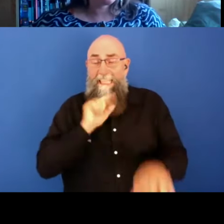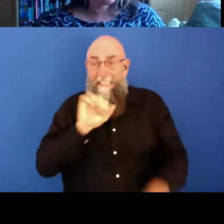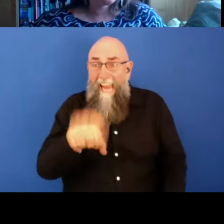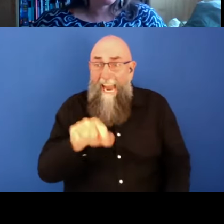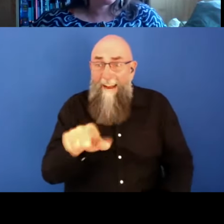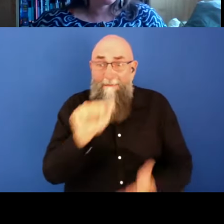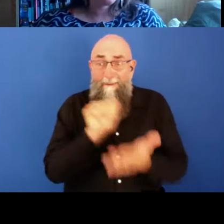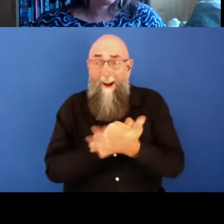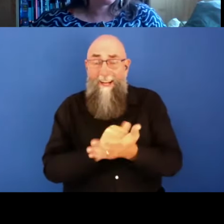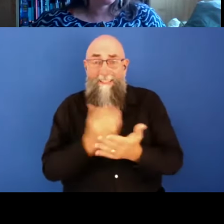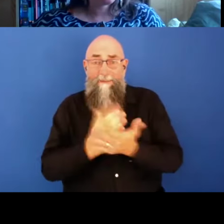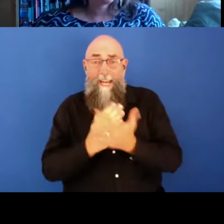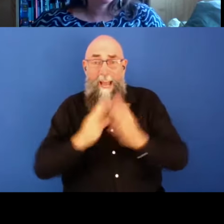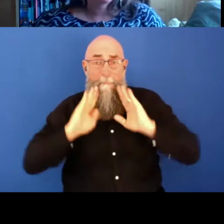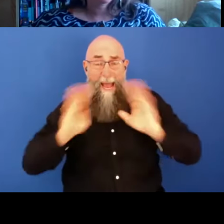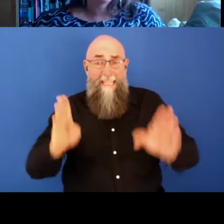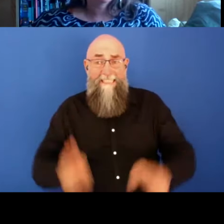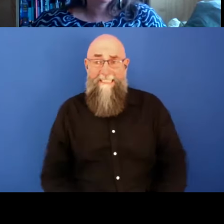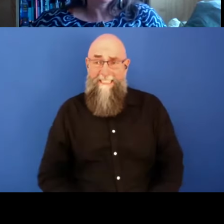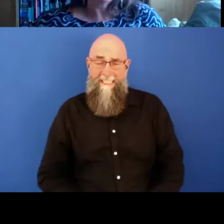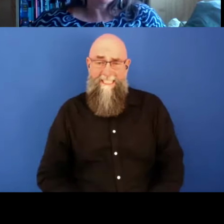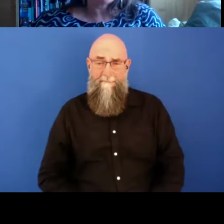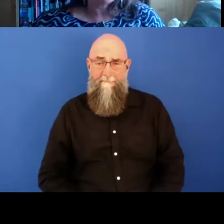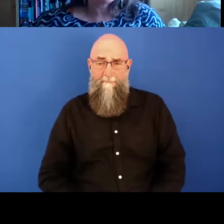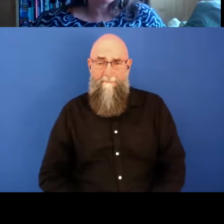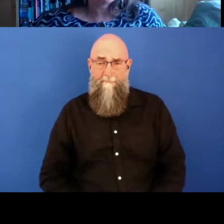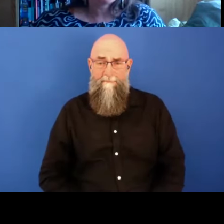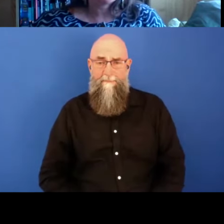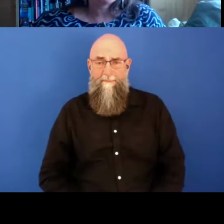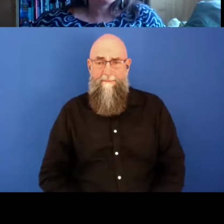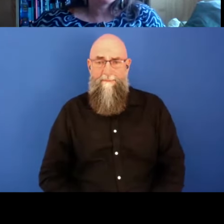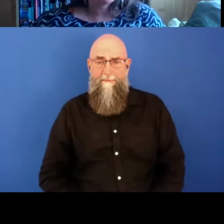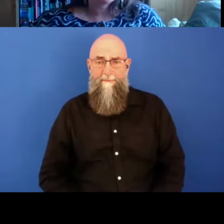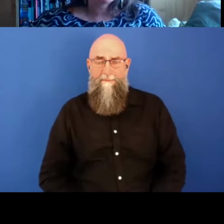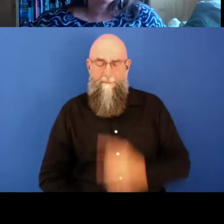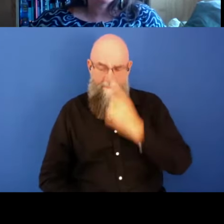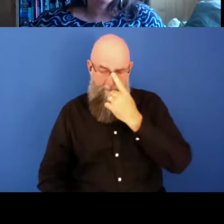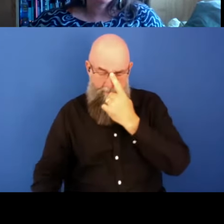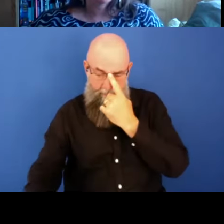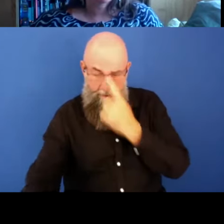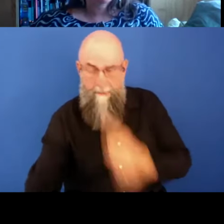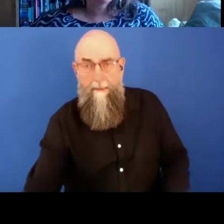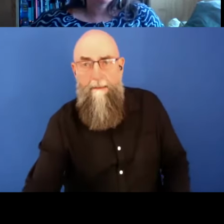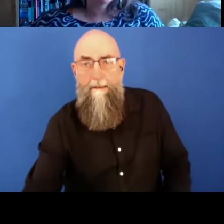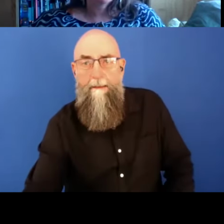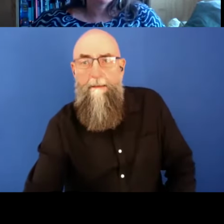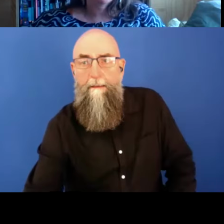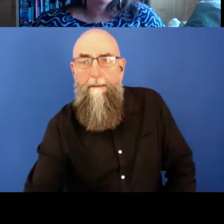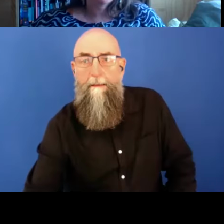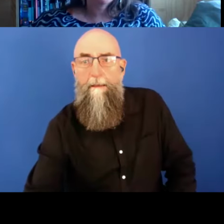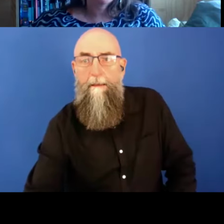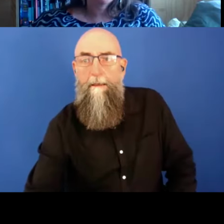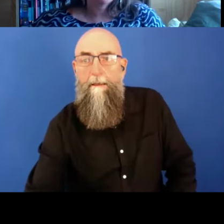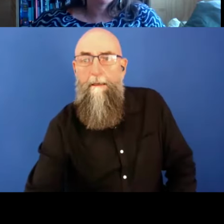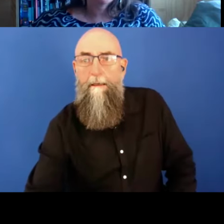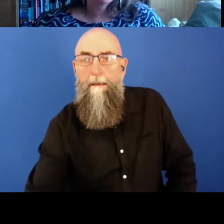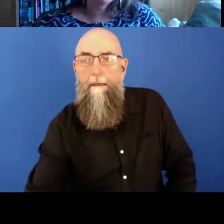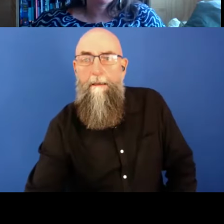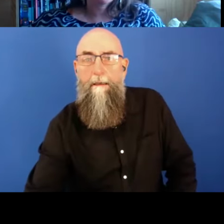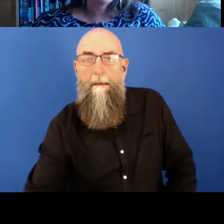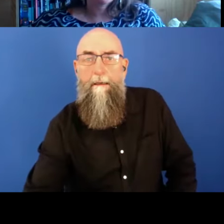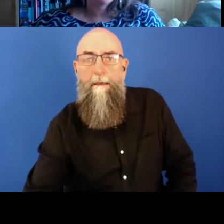maybe that maybe that is pointing to something in the future that actually we need to work out ways to just fund artists and